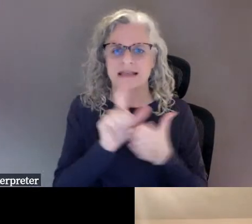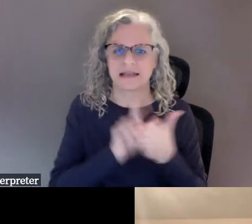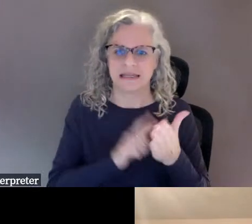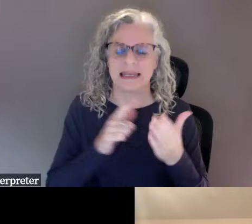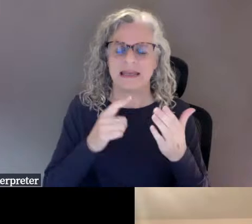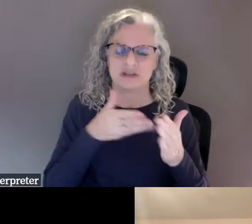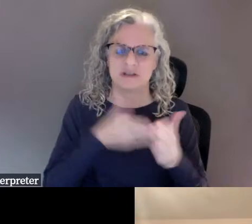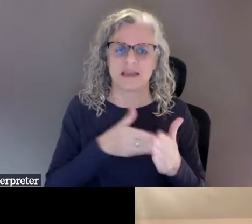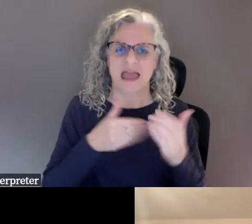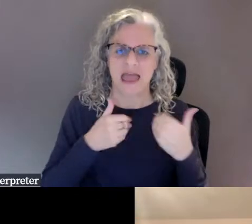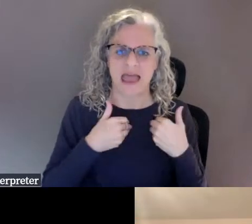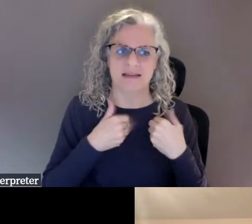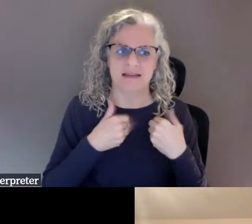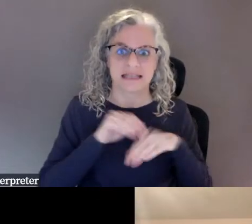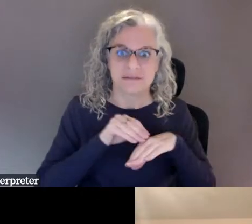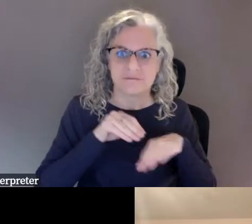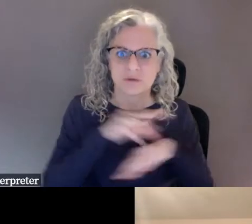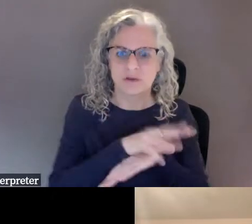narrative,